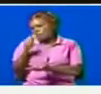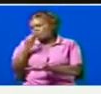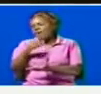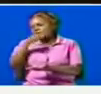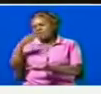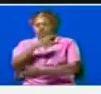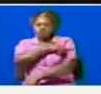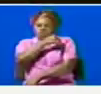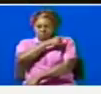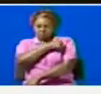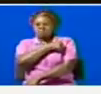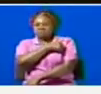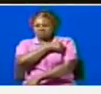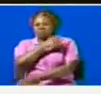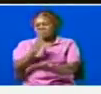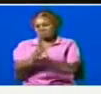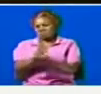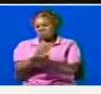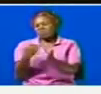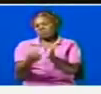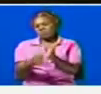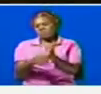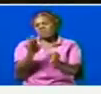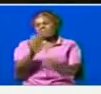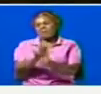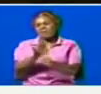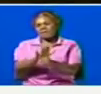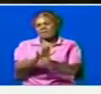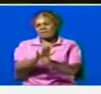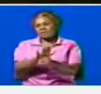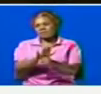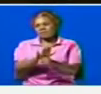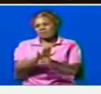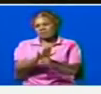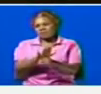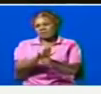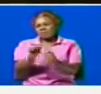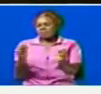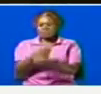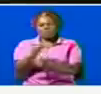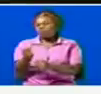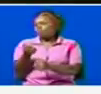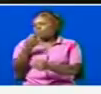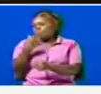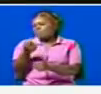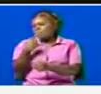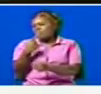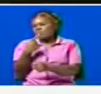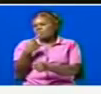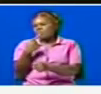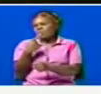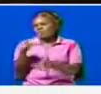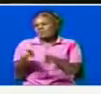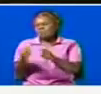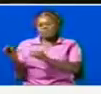private hospitals. So it has been double tragedy. You go to the roads, you get injured, and then you cannot get anybody to attend to you,